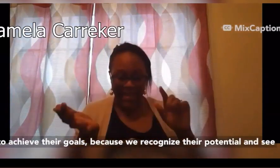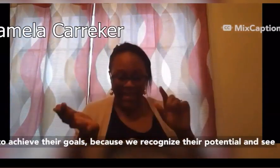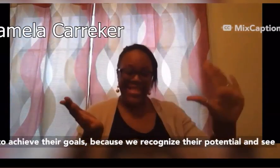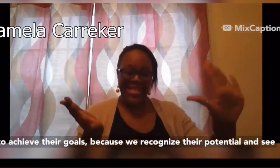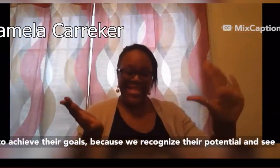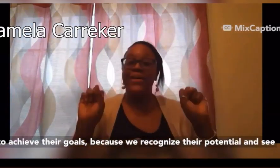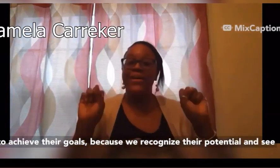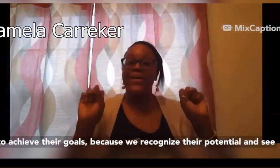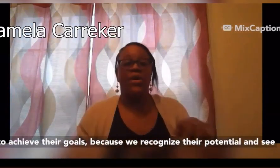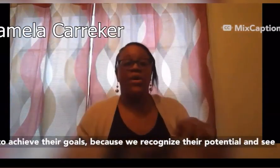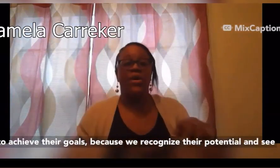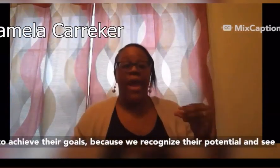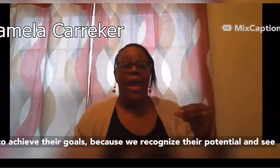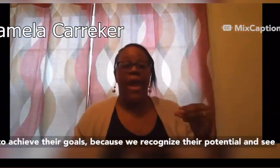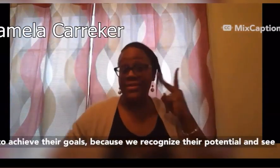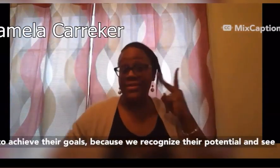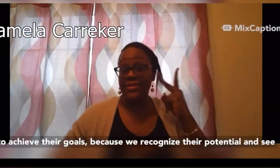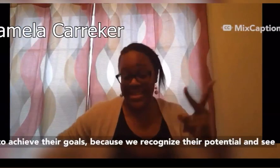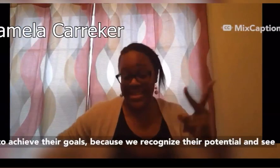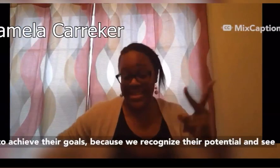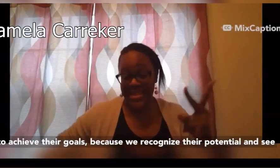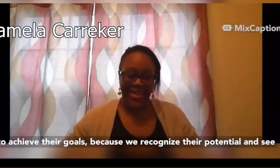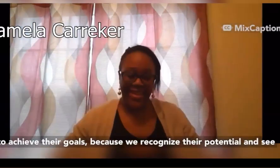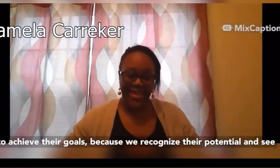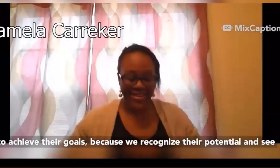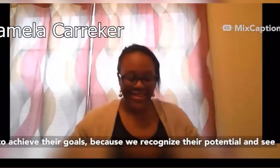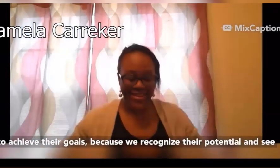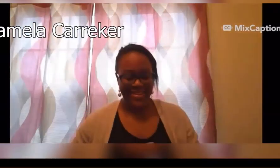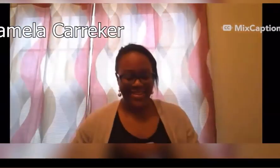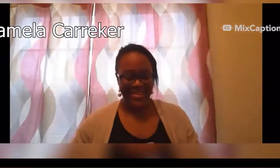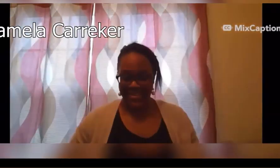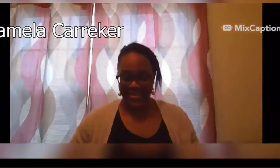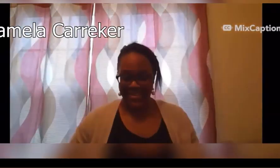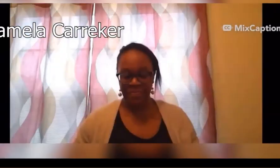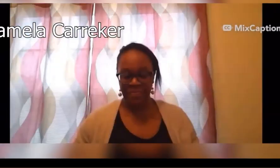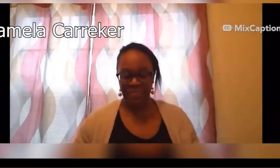recognize their potential and need.